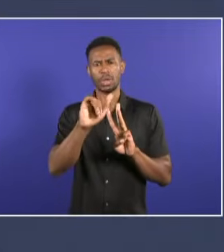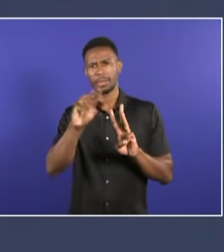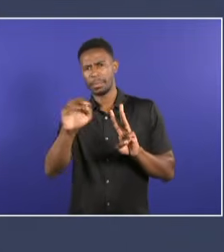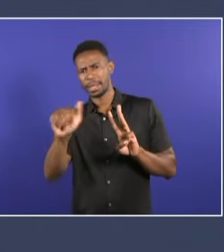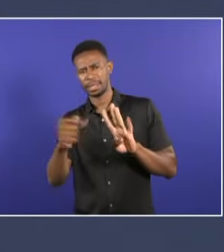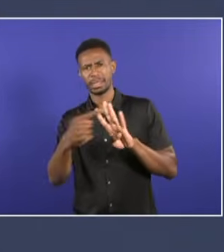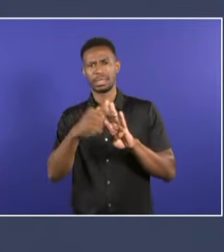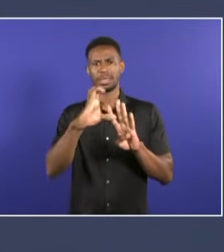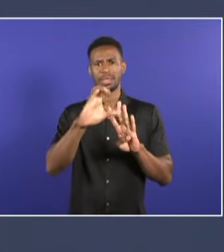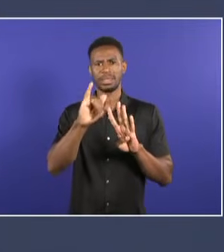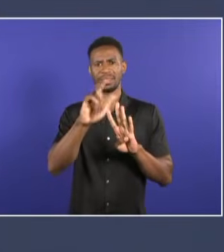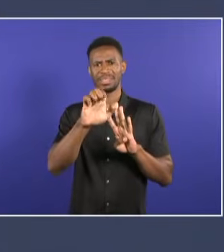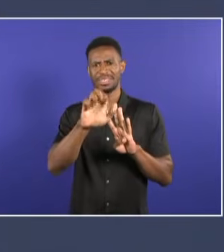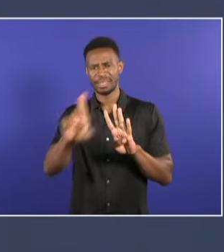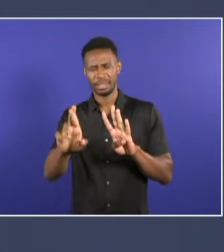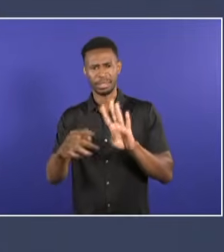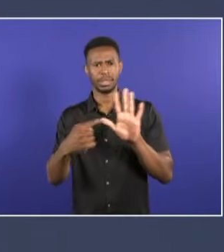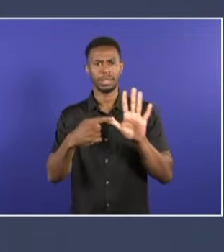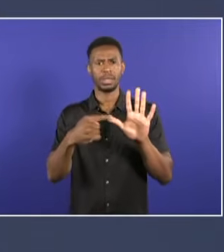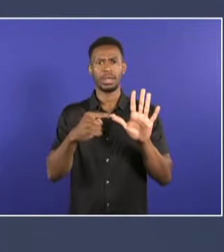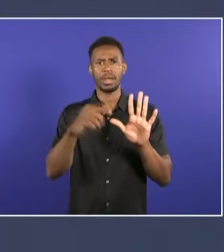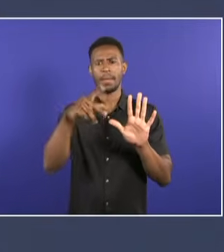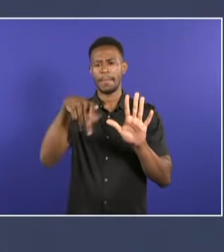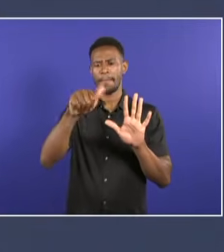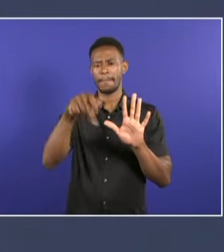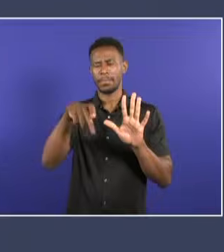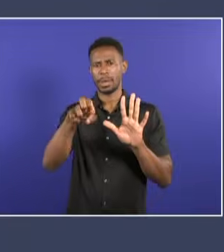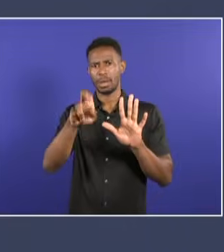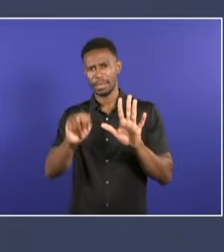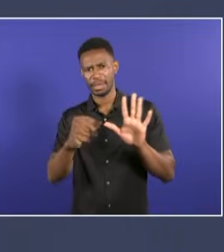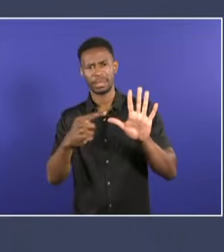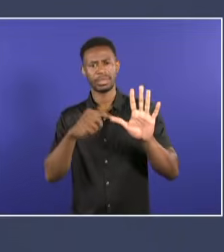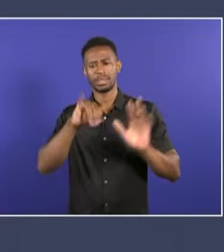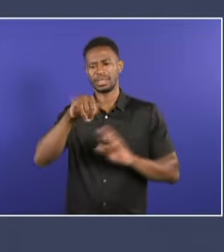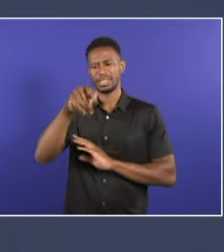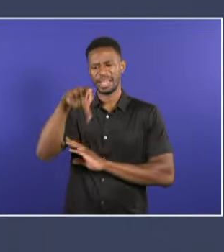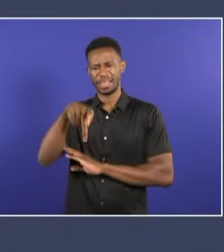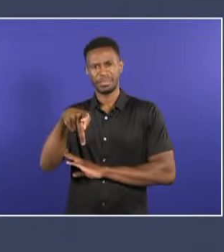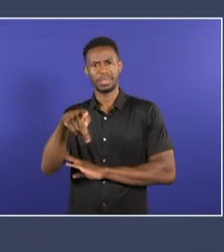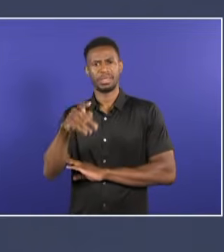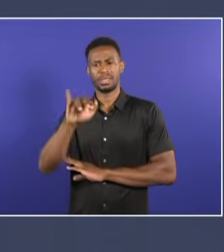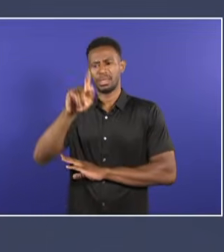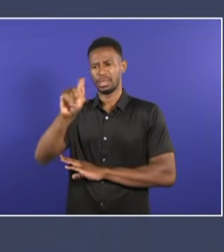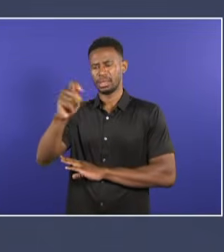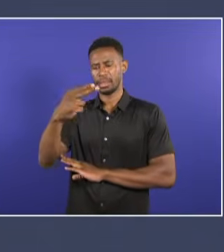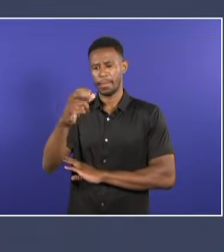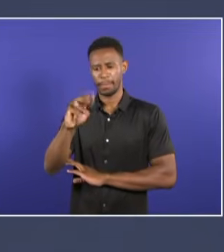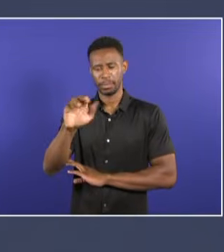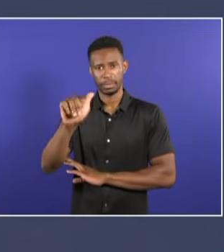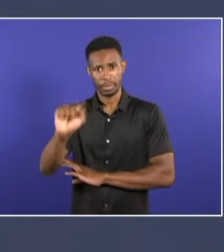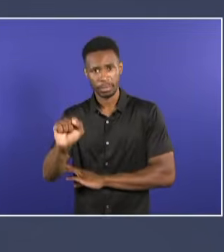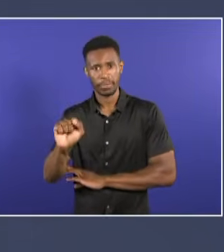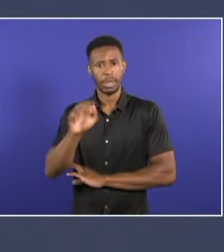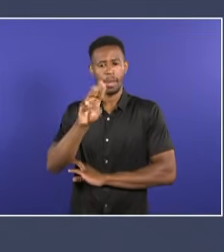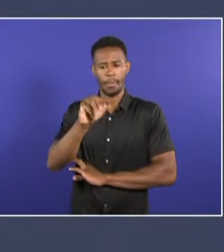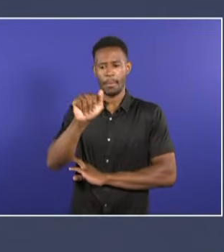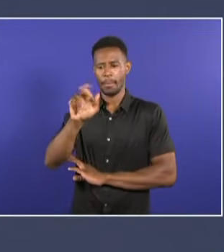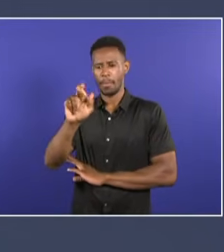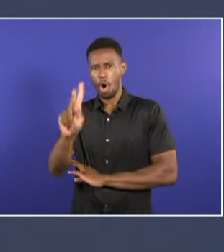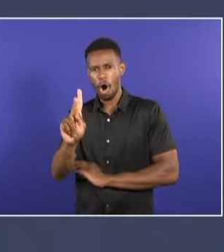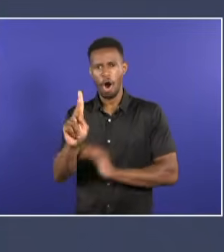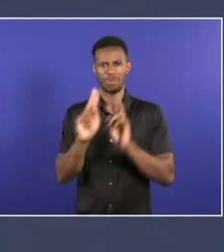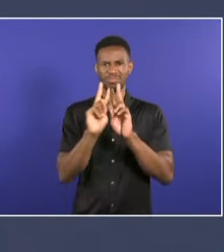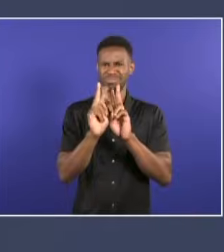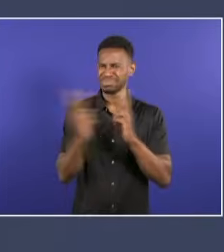Celia Brink, Carl Popham, JP Smith, Thomas Walters, Mark Burke, and so many